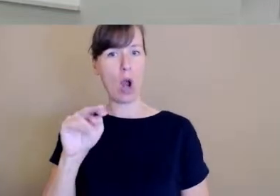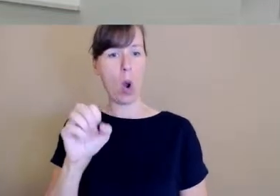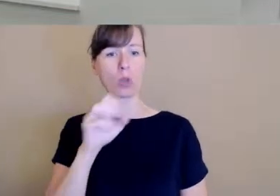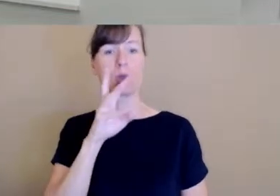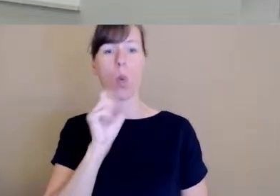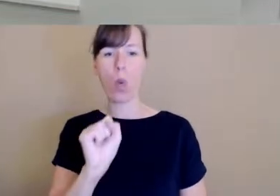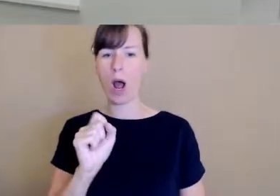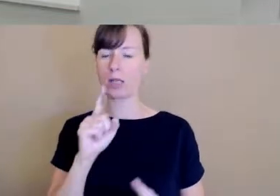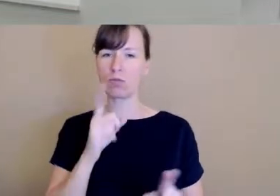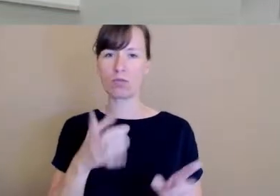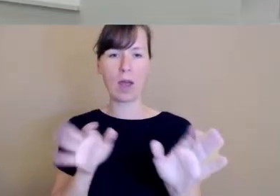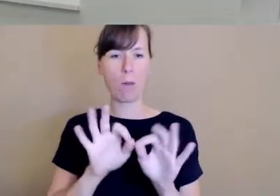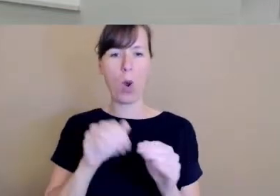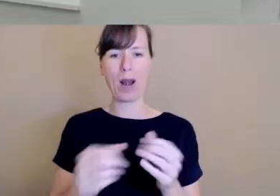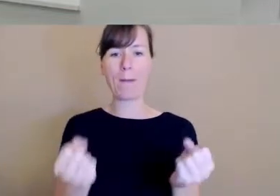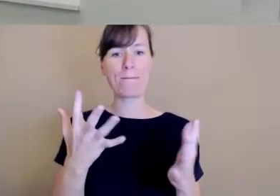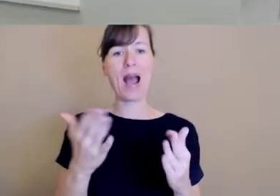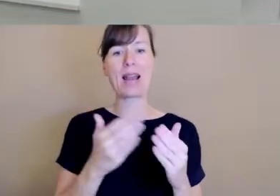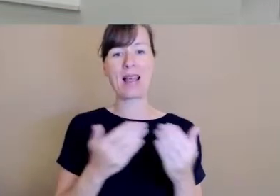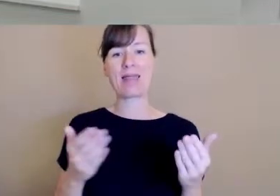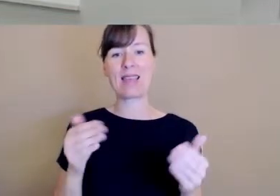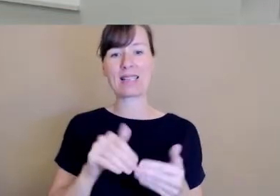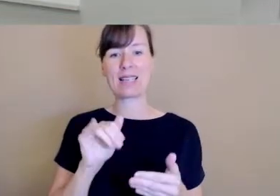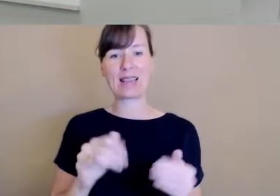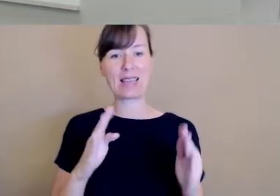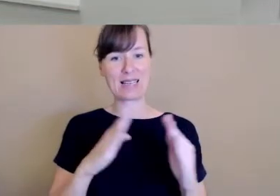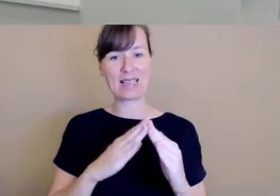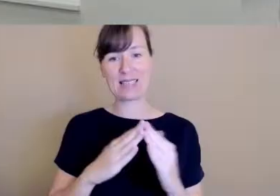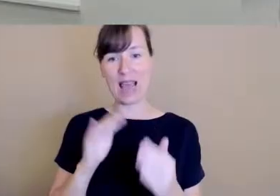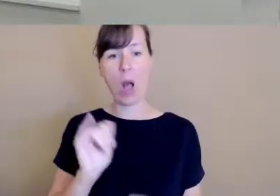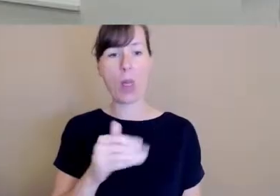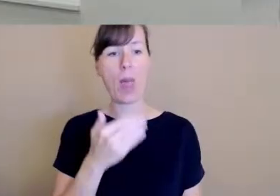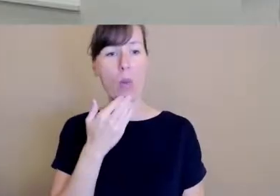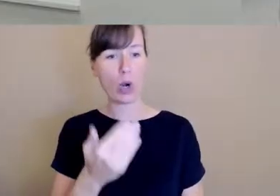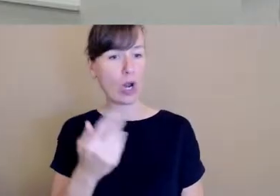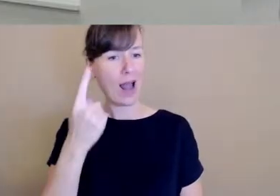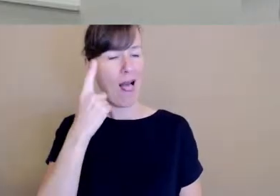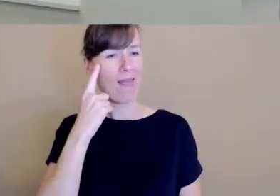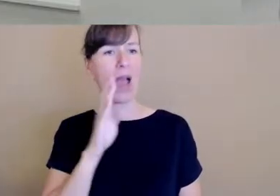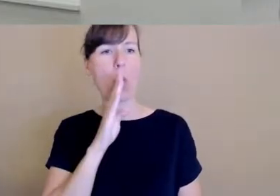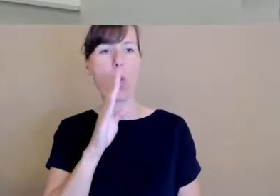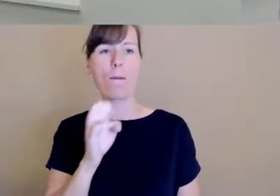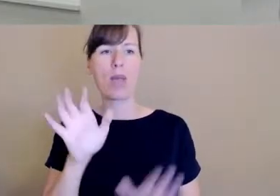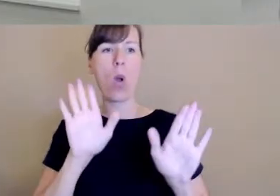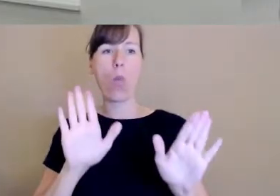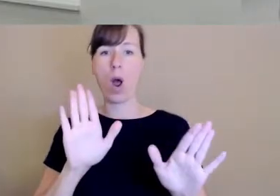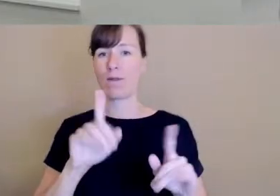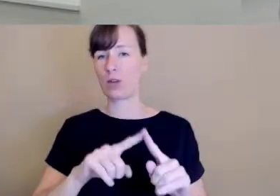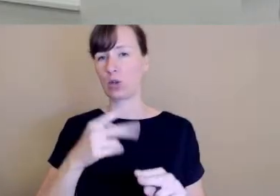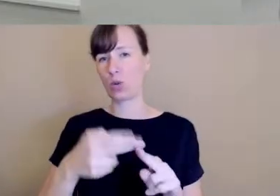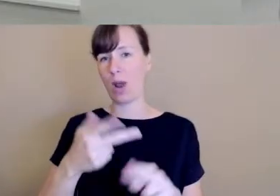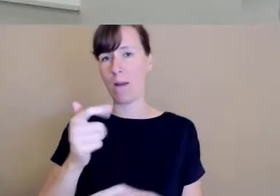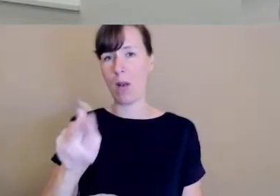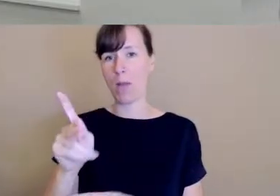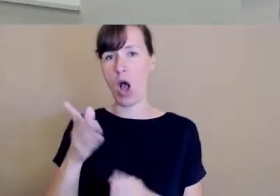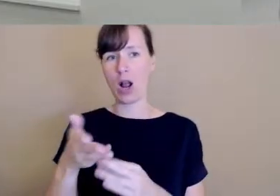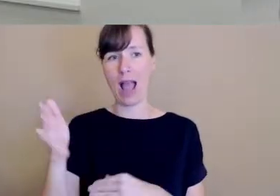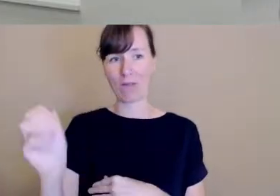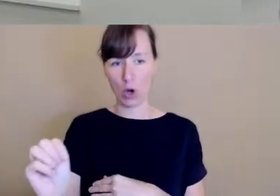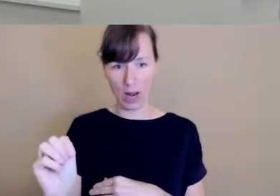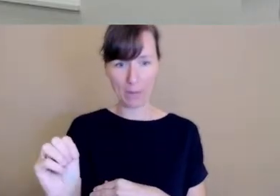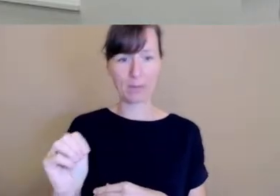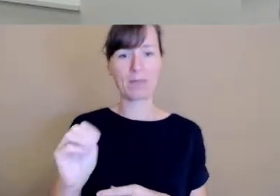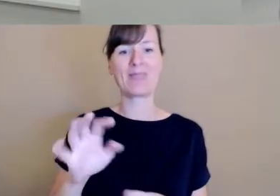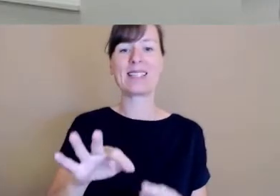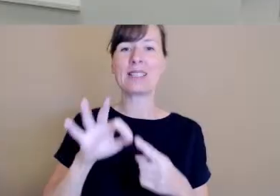to name this park after him, particularly since he lived in that section of Ward